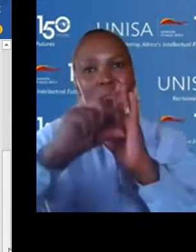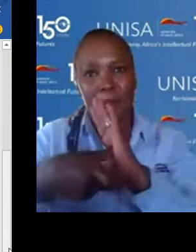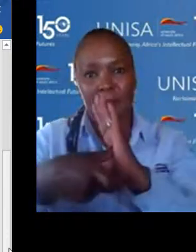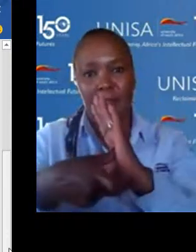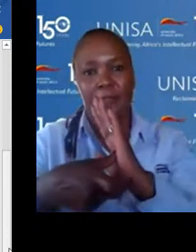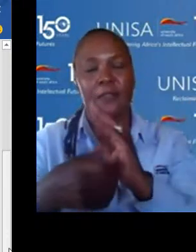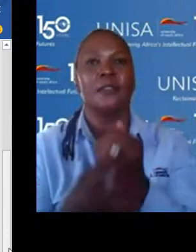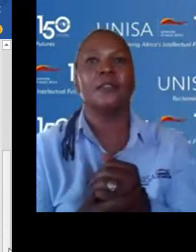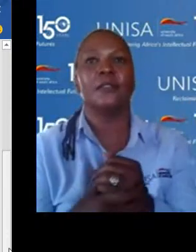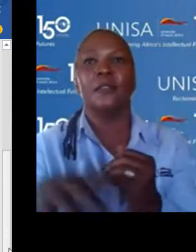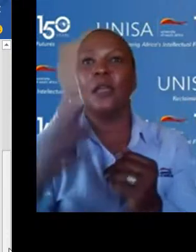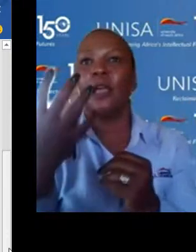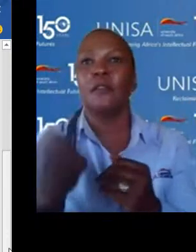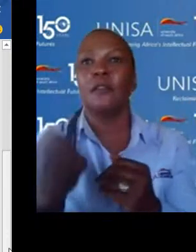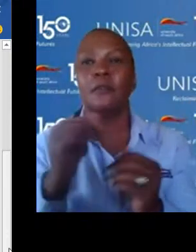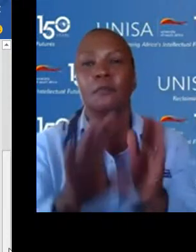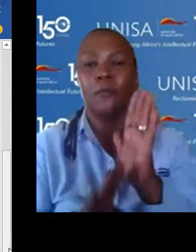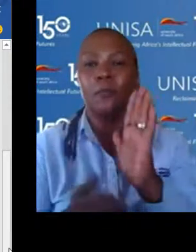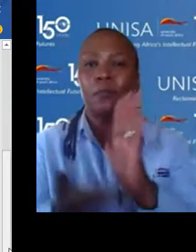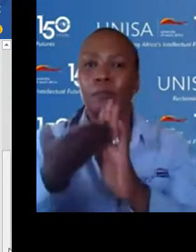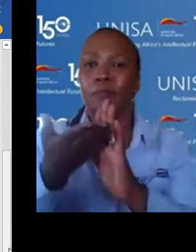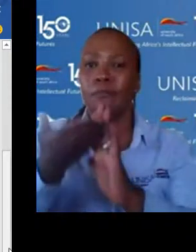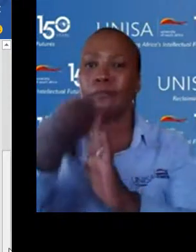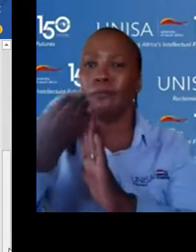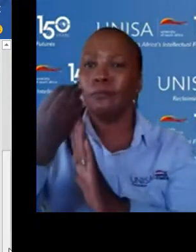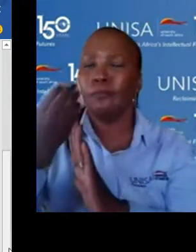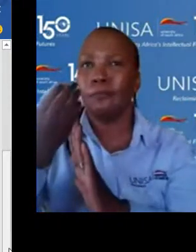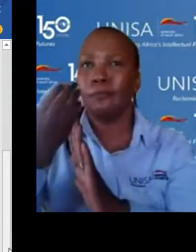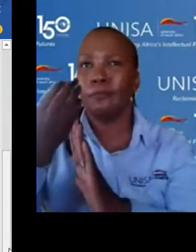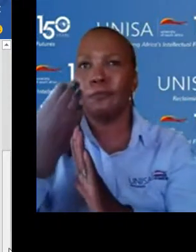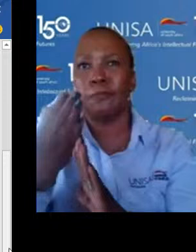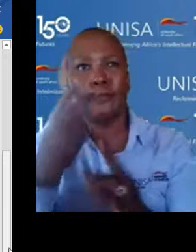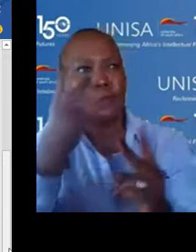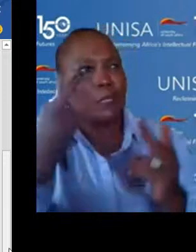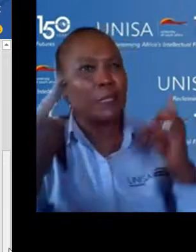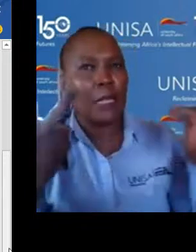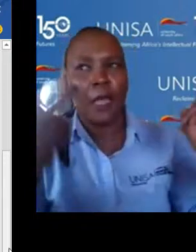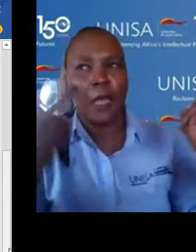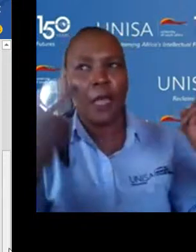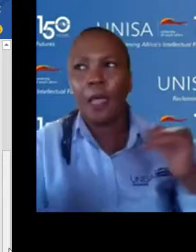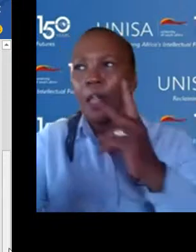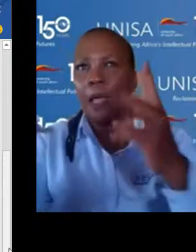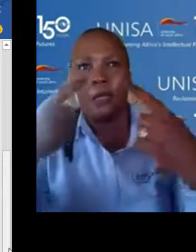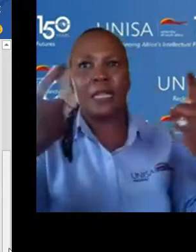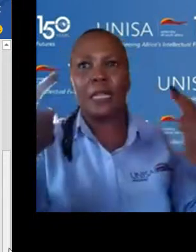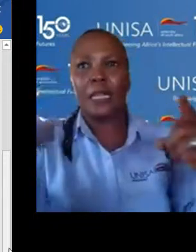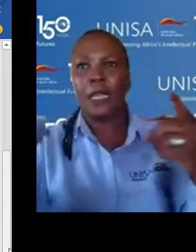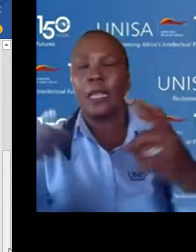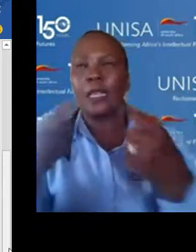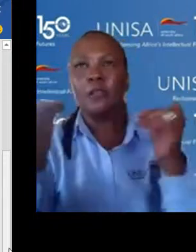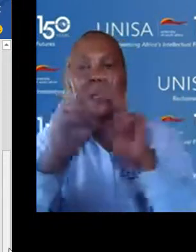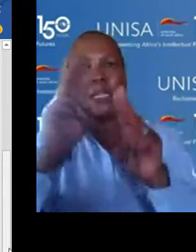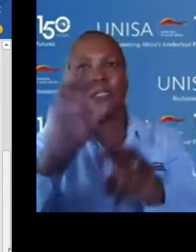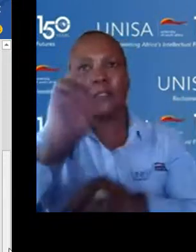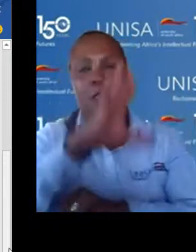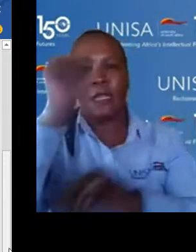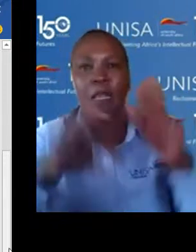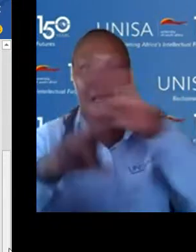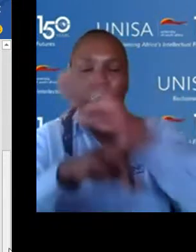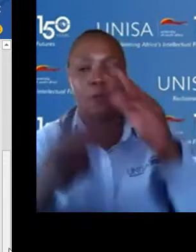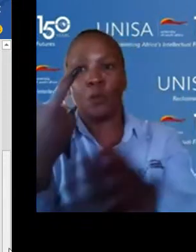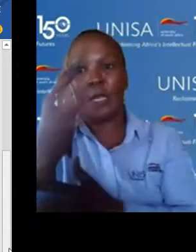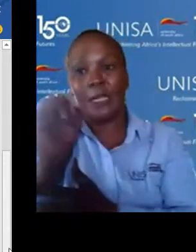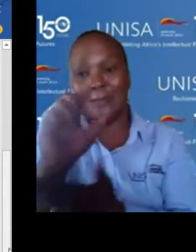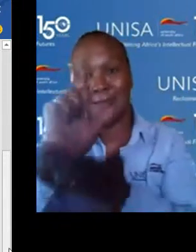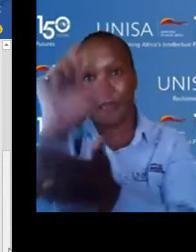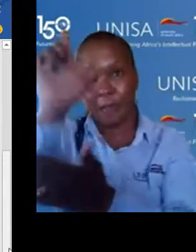have increased visibilities in different UNISA regions. In 2017, for the